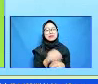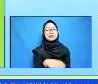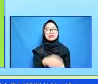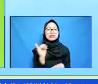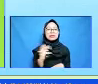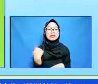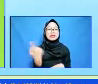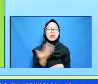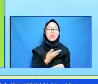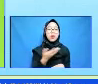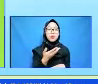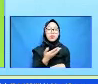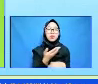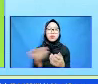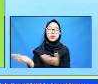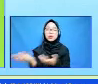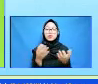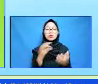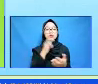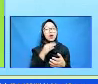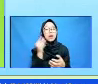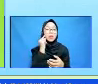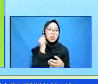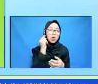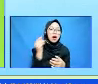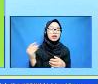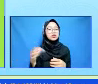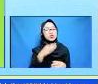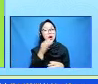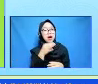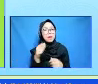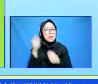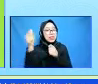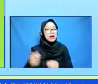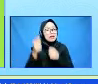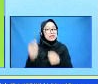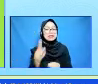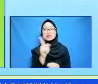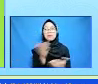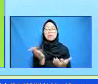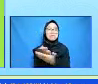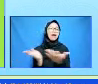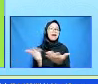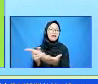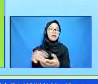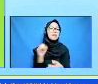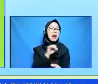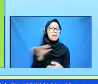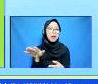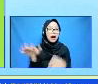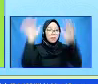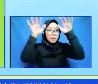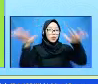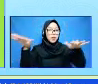they are being affected by the climate crisis. And we believe the problems that we face is multidimensional. So looking